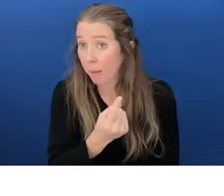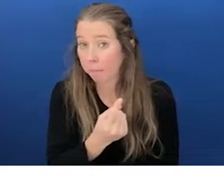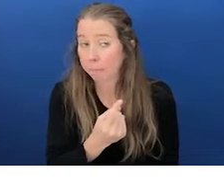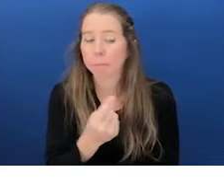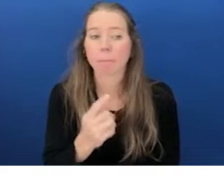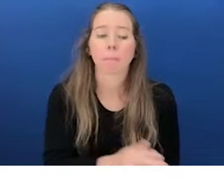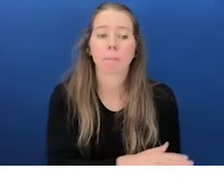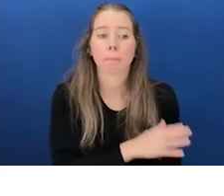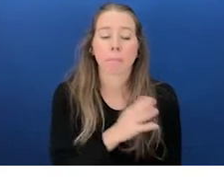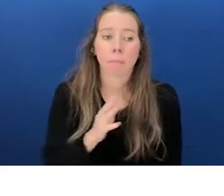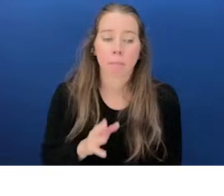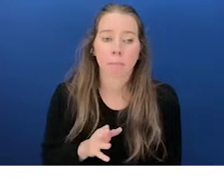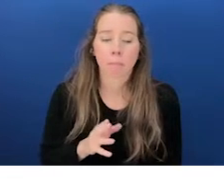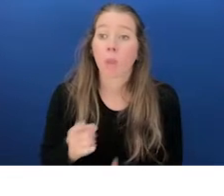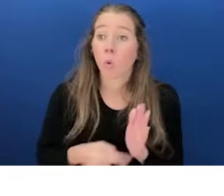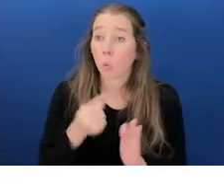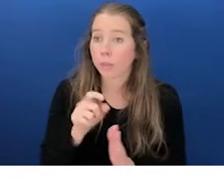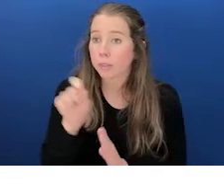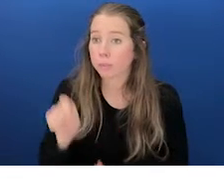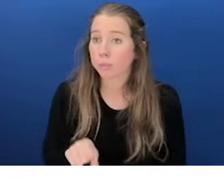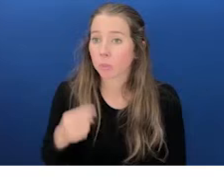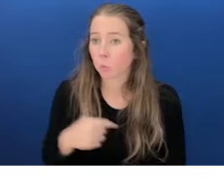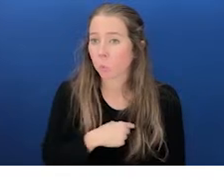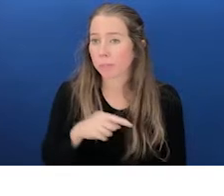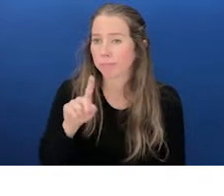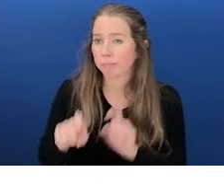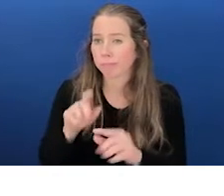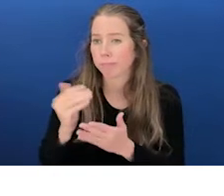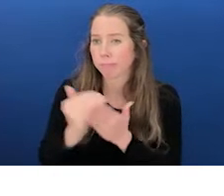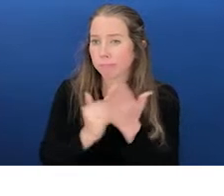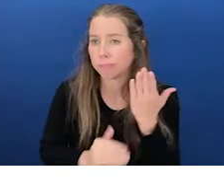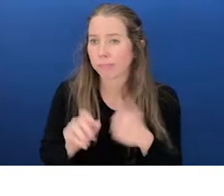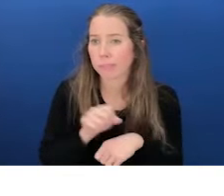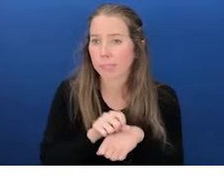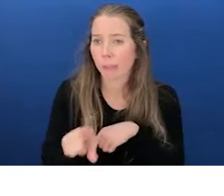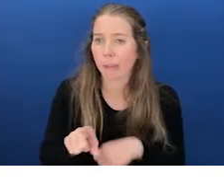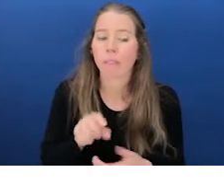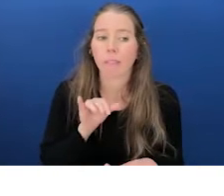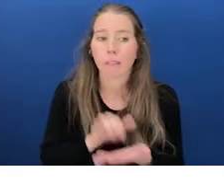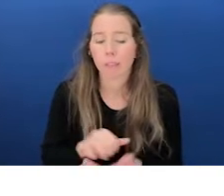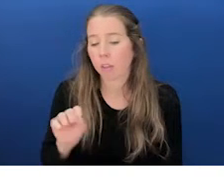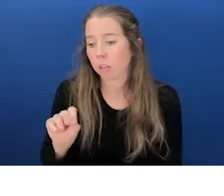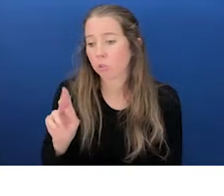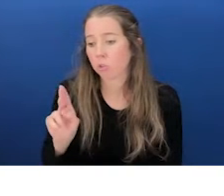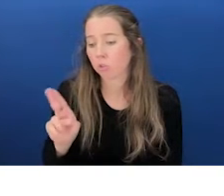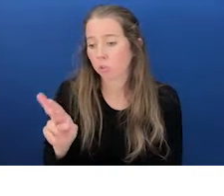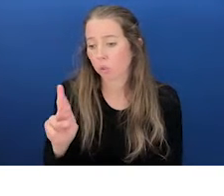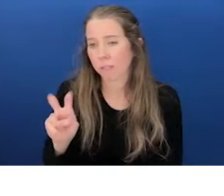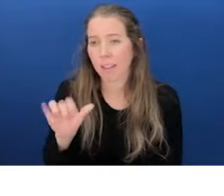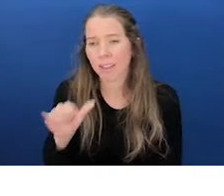Then once a semester, we also sent out a survey to students. In this survey, not everybody